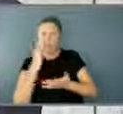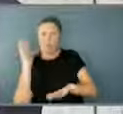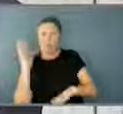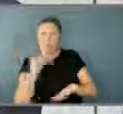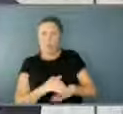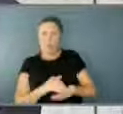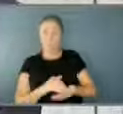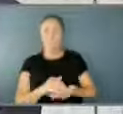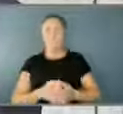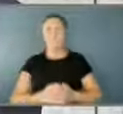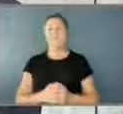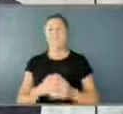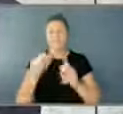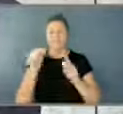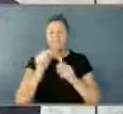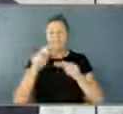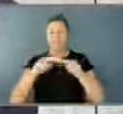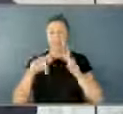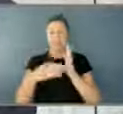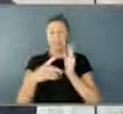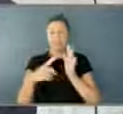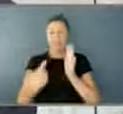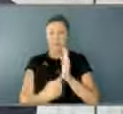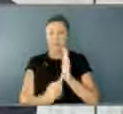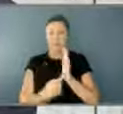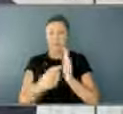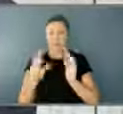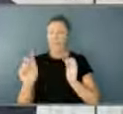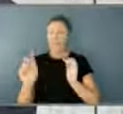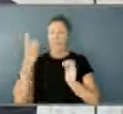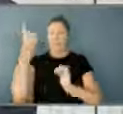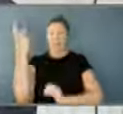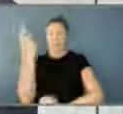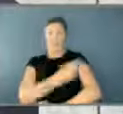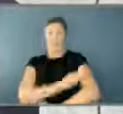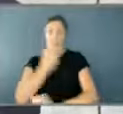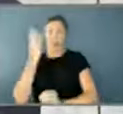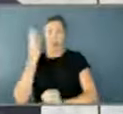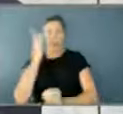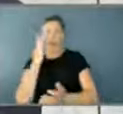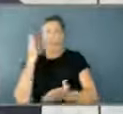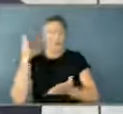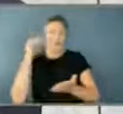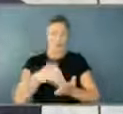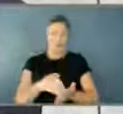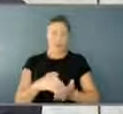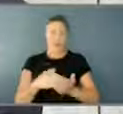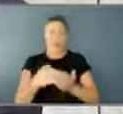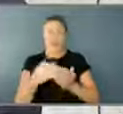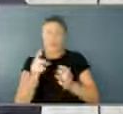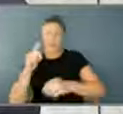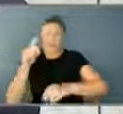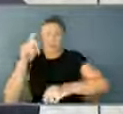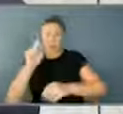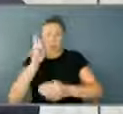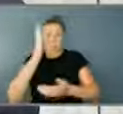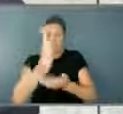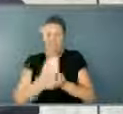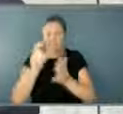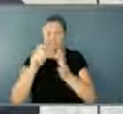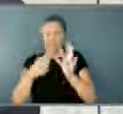Australia is going to get? What date is it going to get here? When it comes to distributing it, we know that in particular areas you're looking at aged care, as Professor Murphy